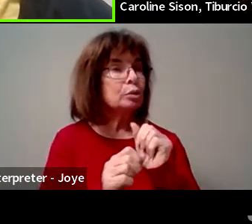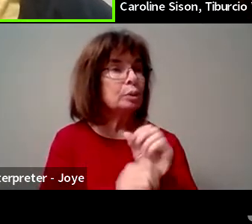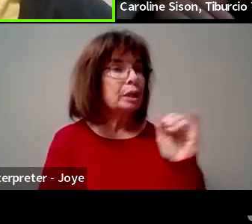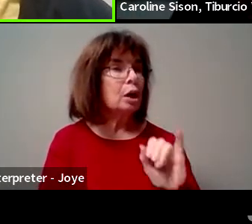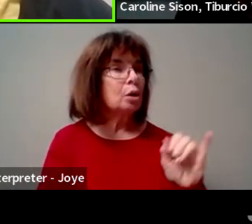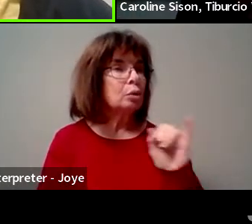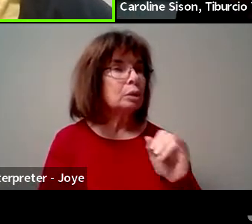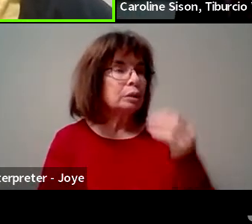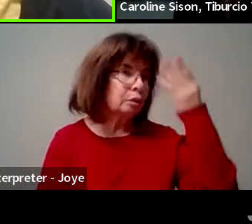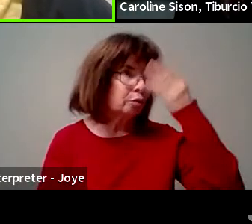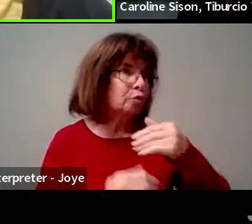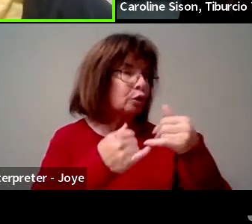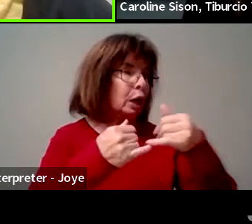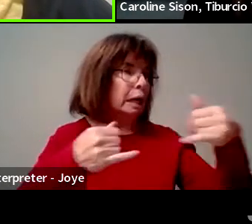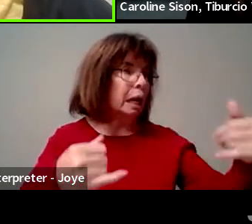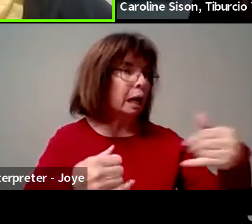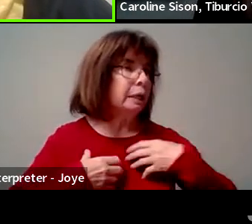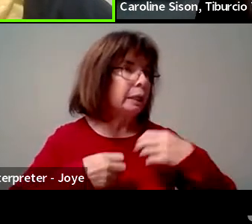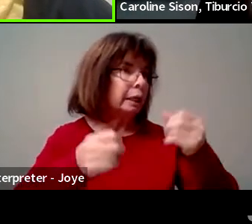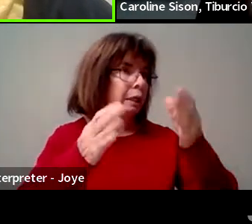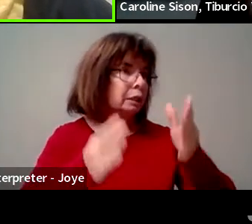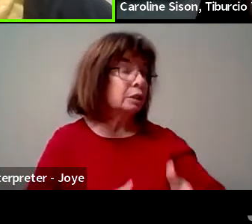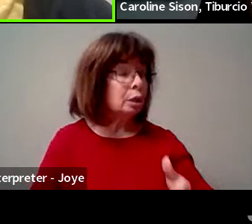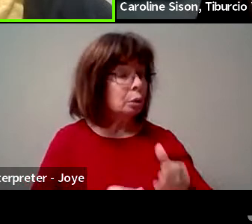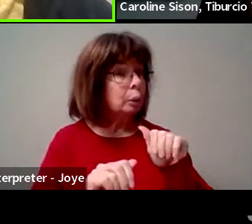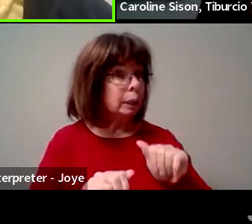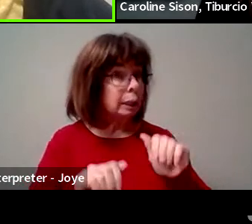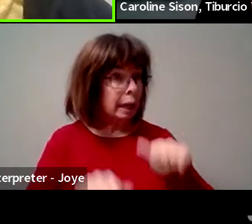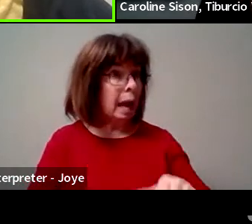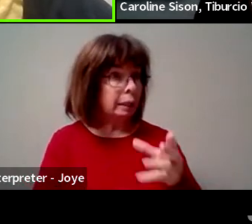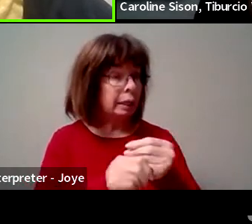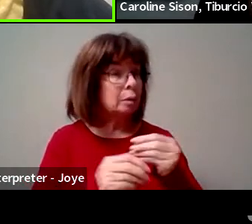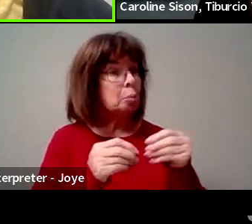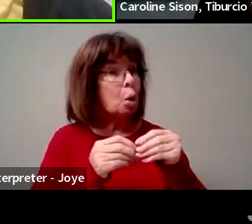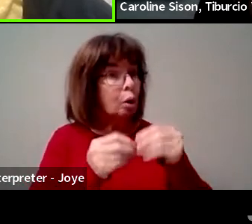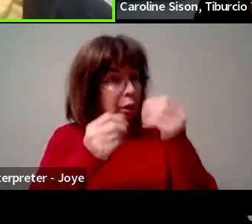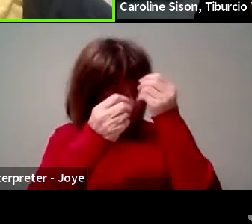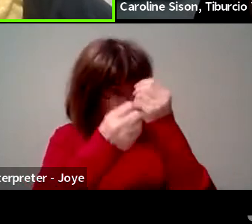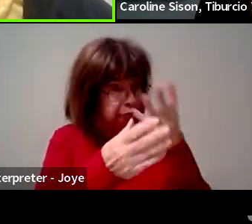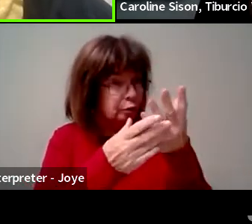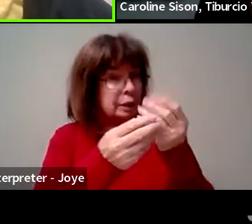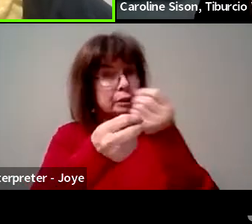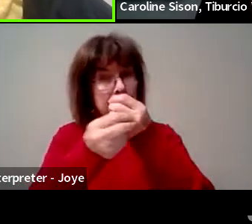Healers, so we're able to get more information to give out.